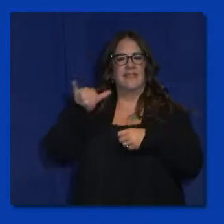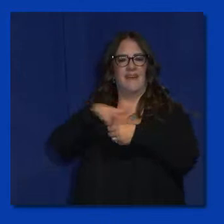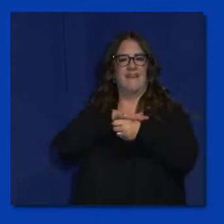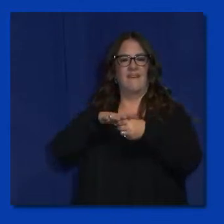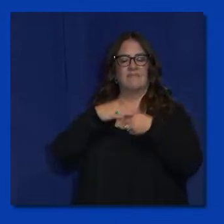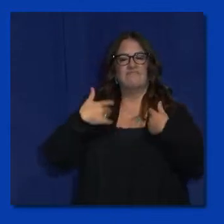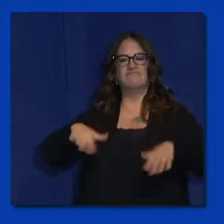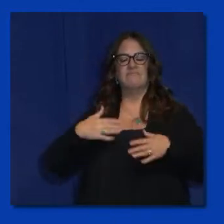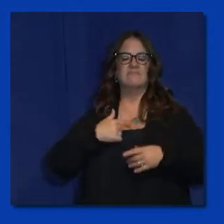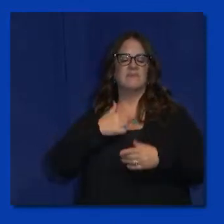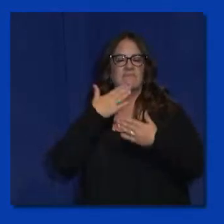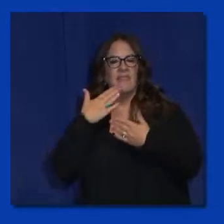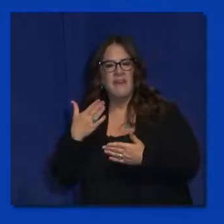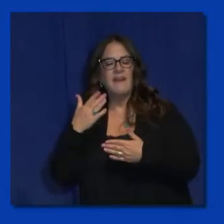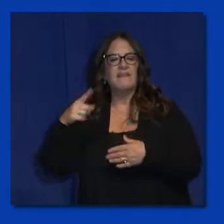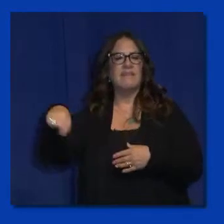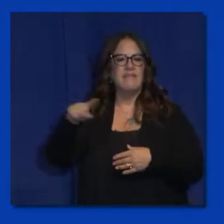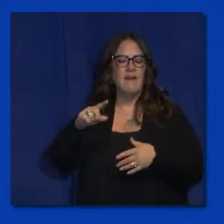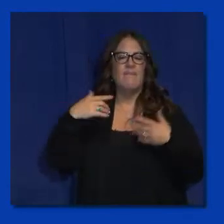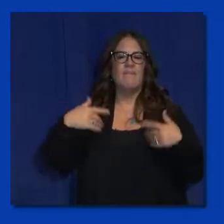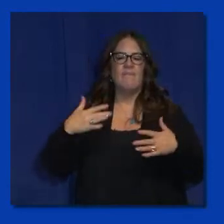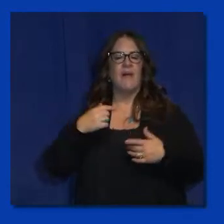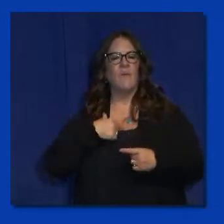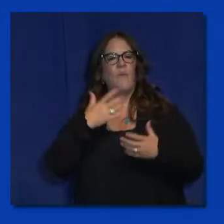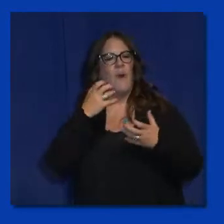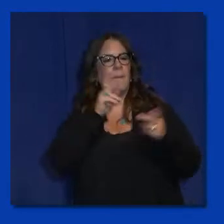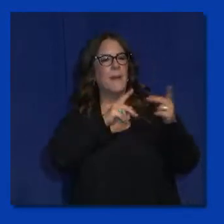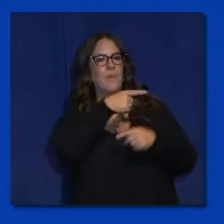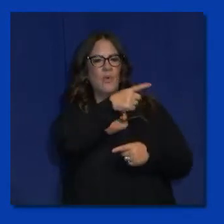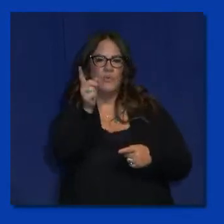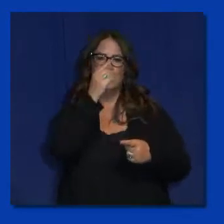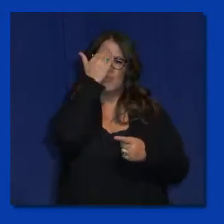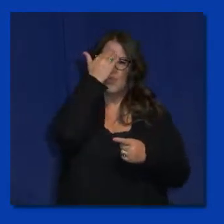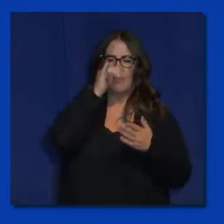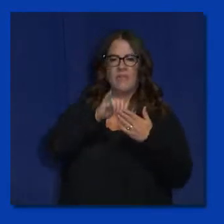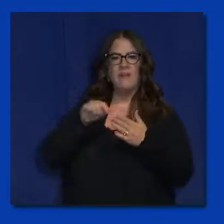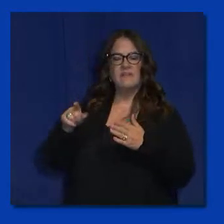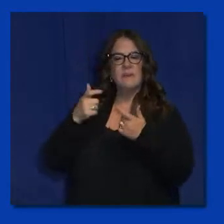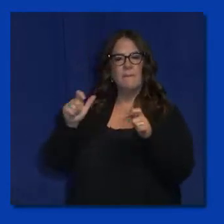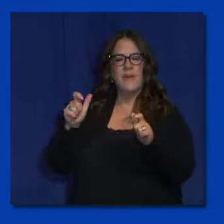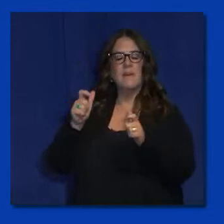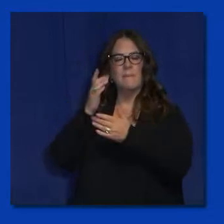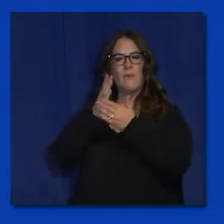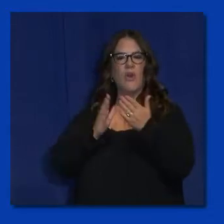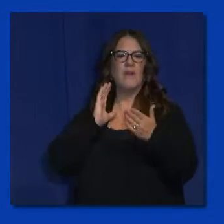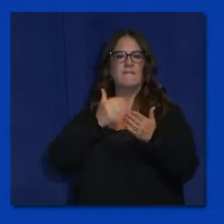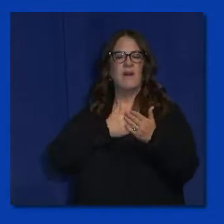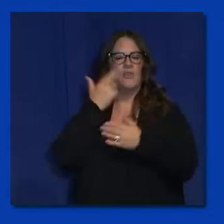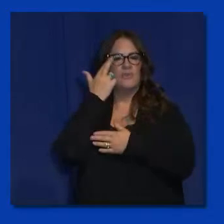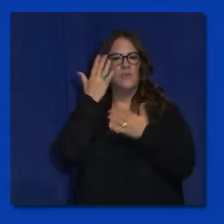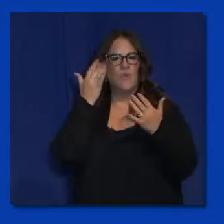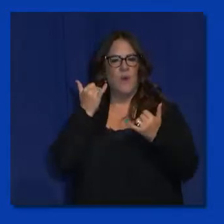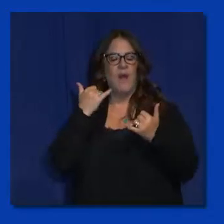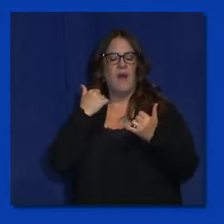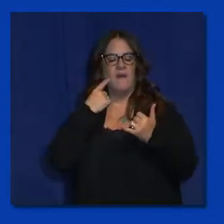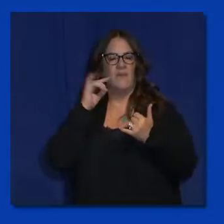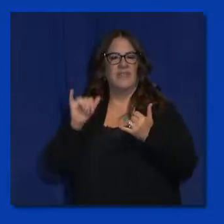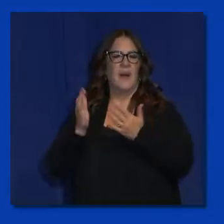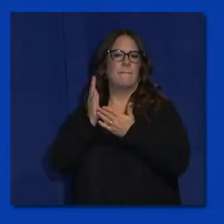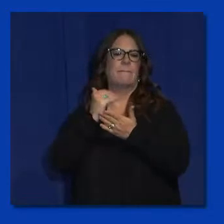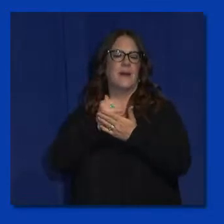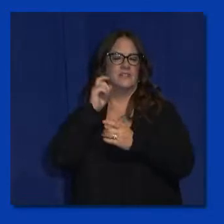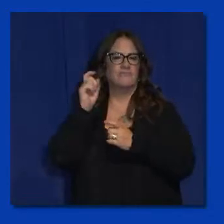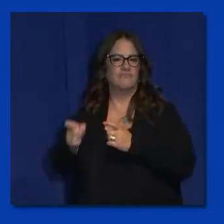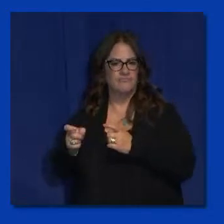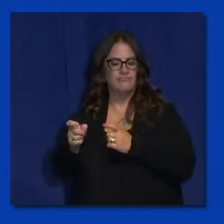them are Garcia. So thank you, all of them, and we just want folks to know that is a big part of our budget as well. So look,